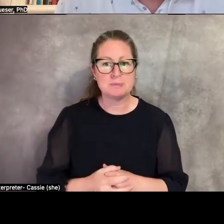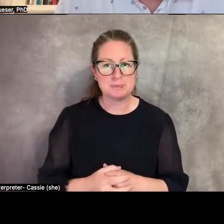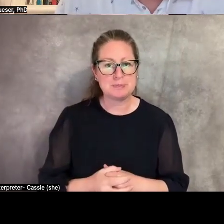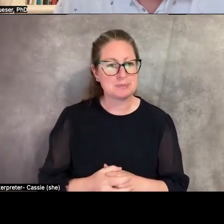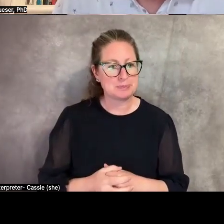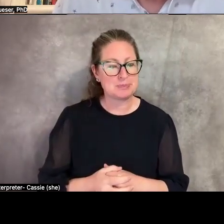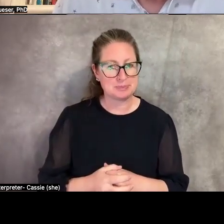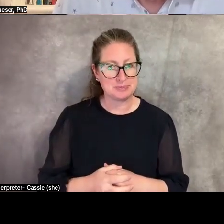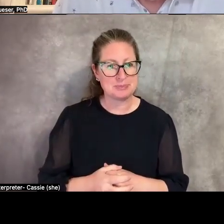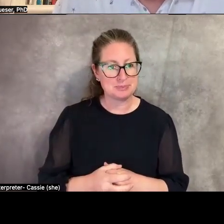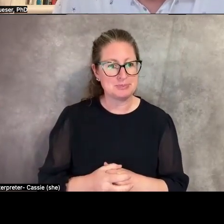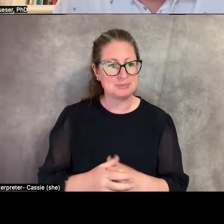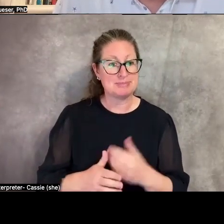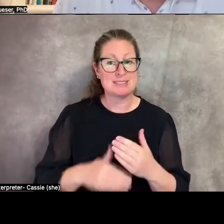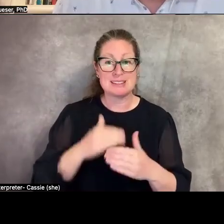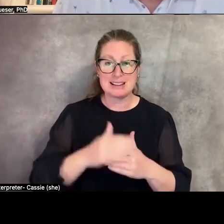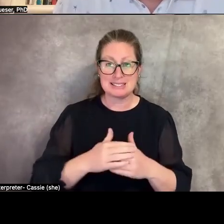one.